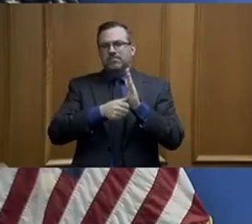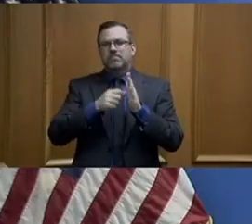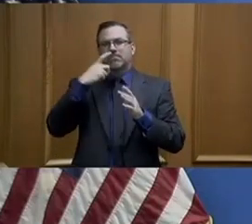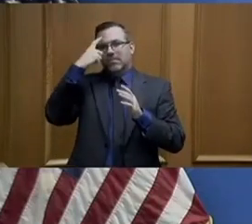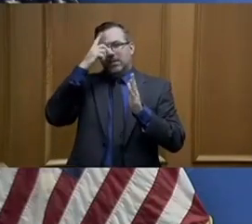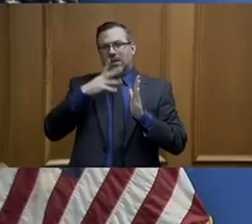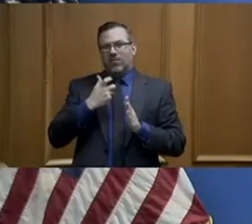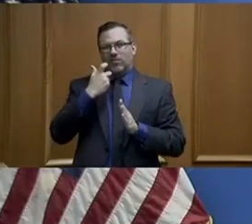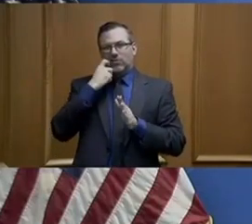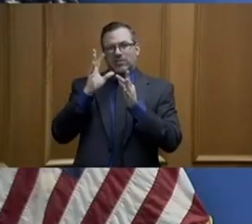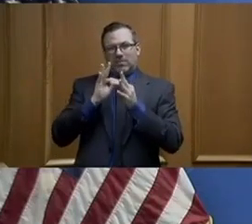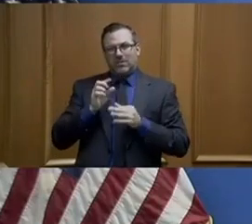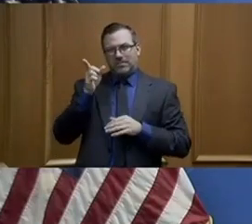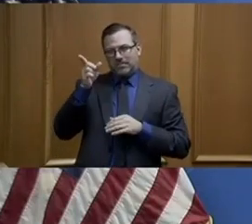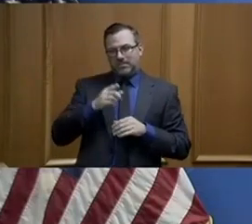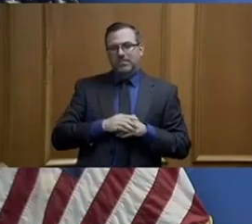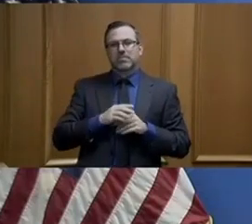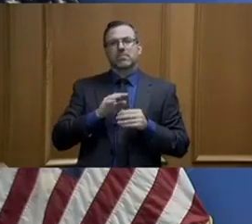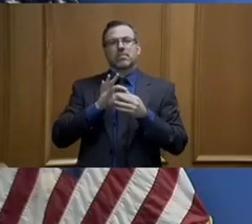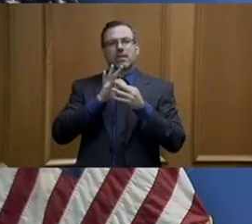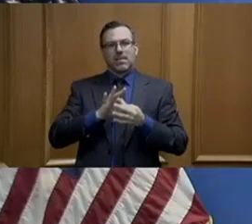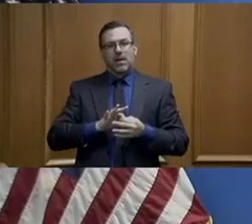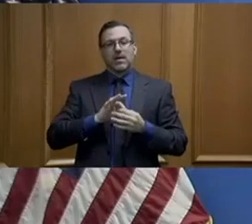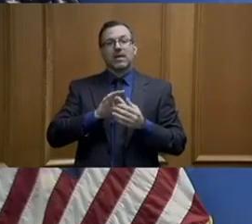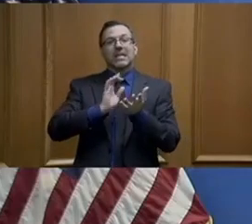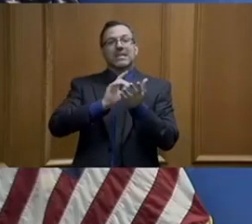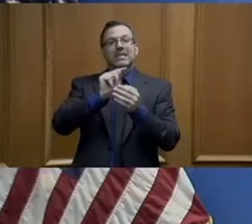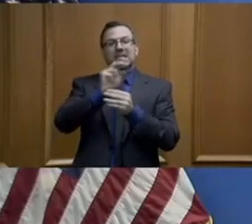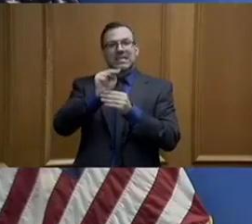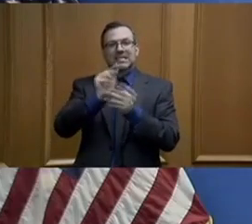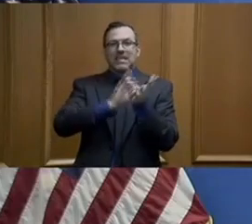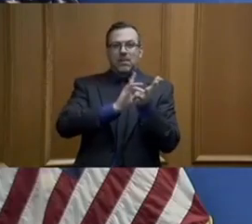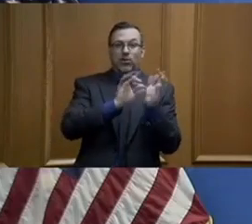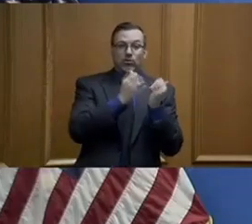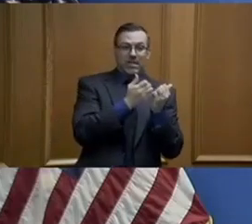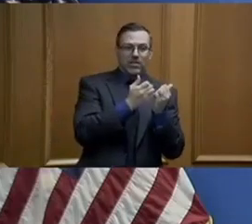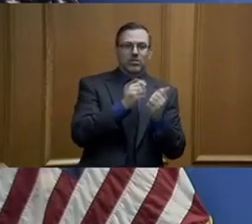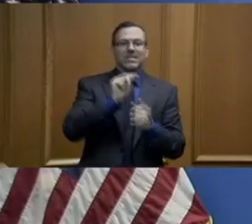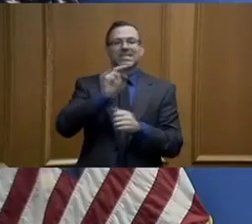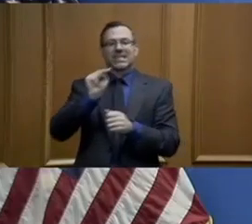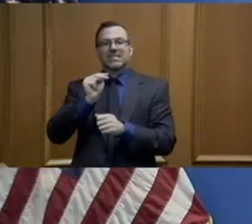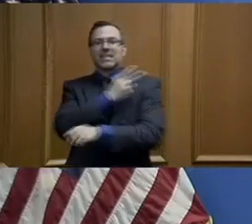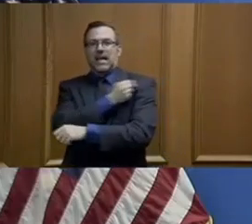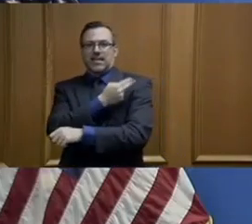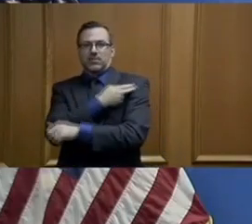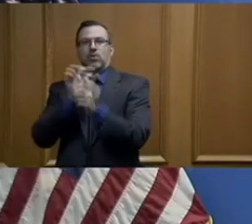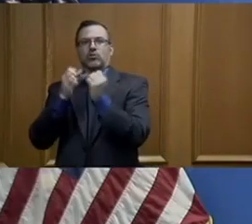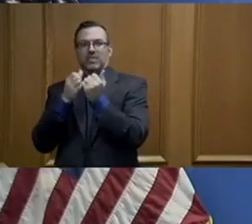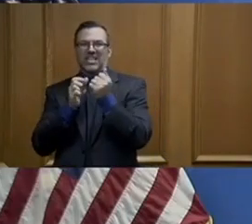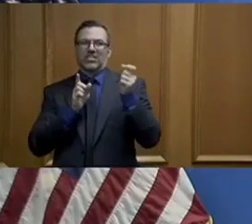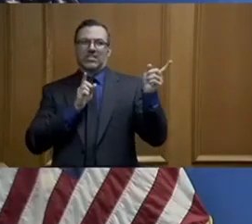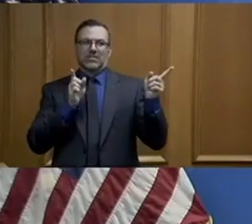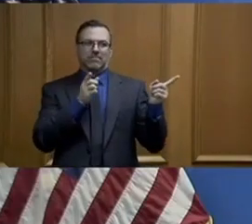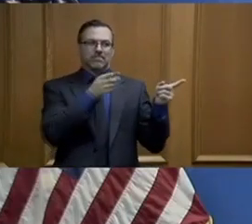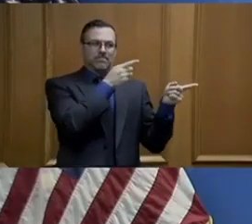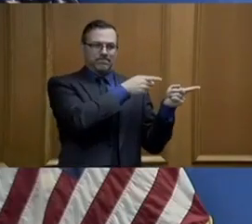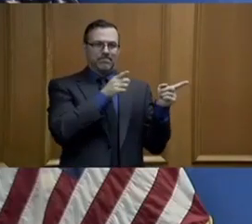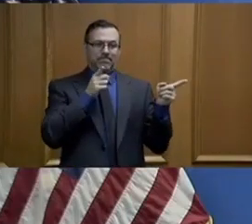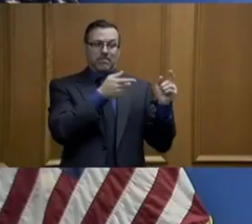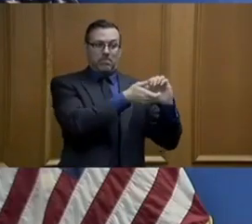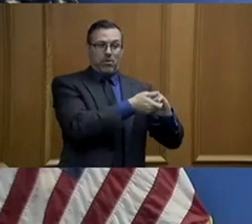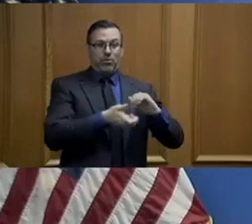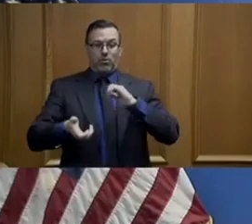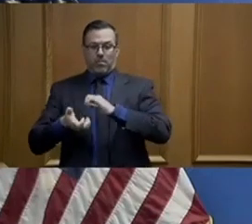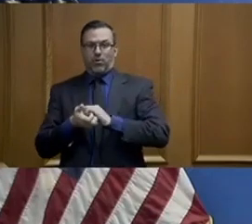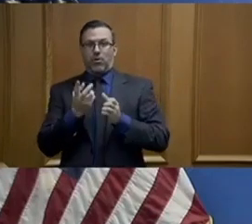provider organizations, specifically Tennessee Medical Association and Tennessee Hospital Association. These partners are giving us